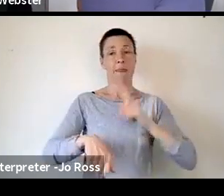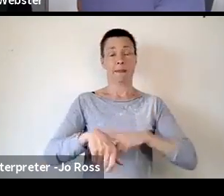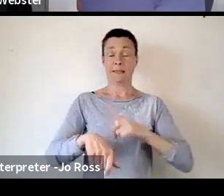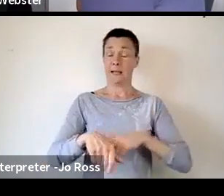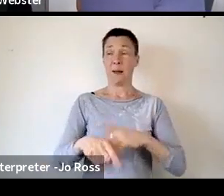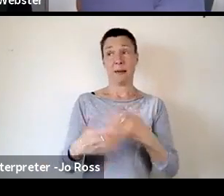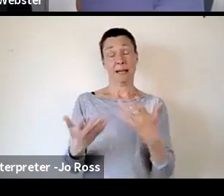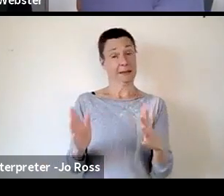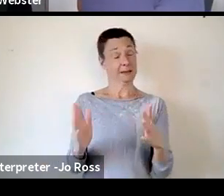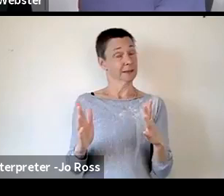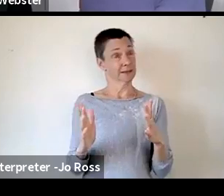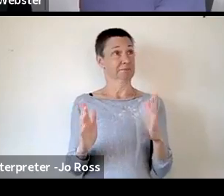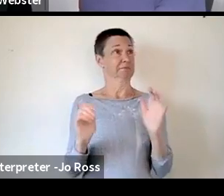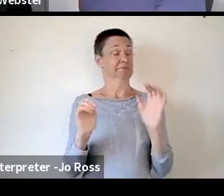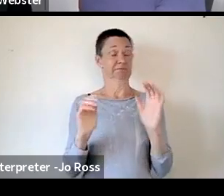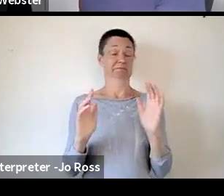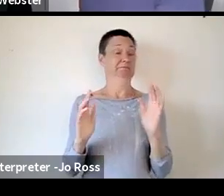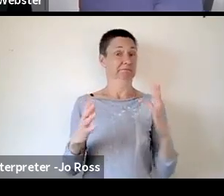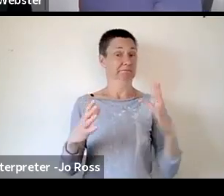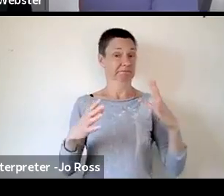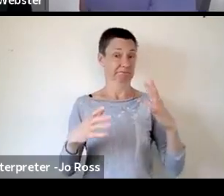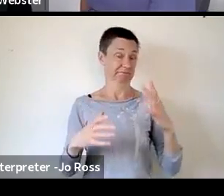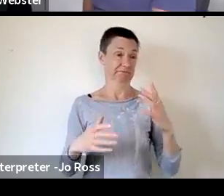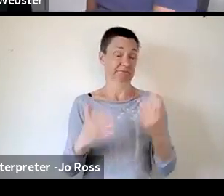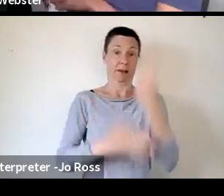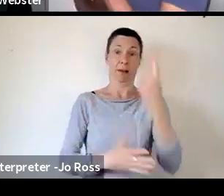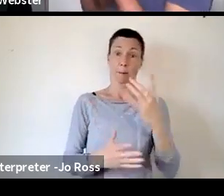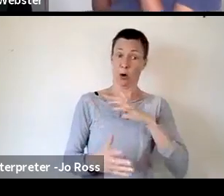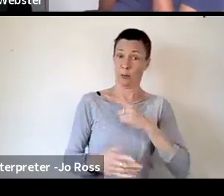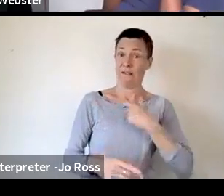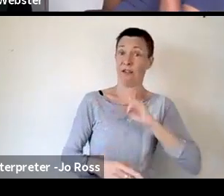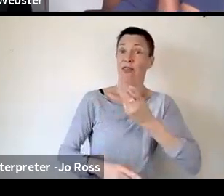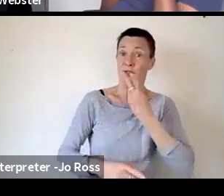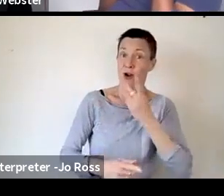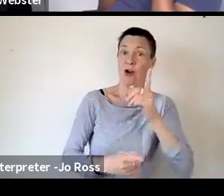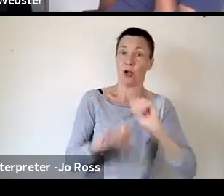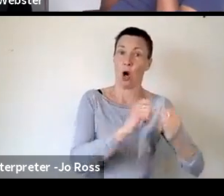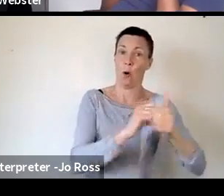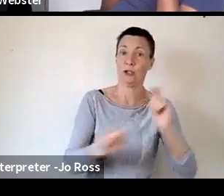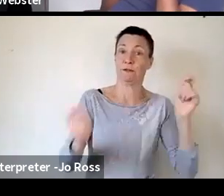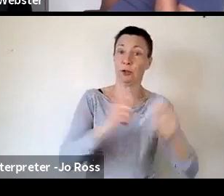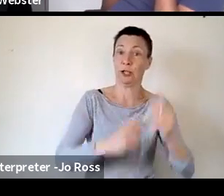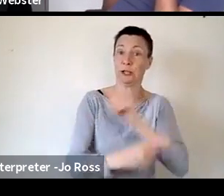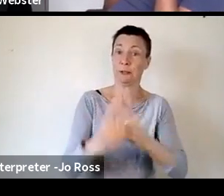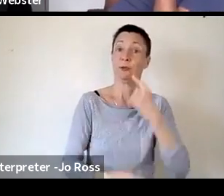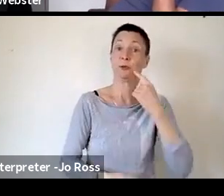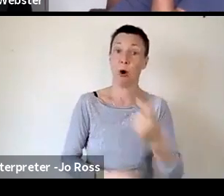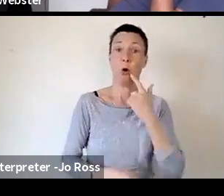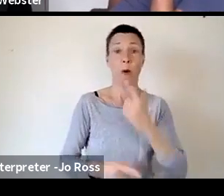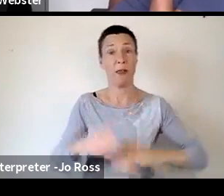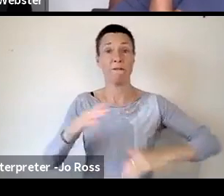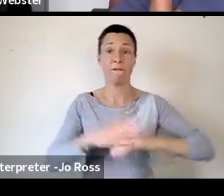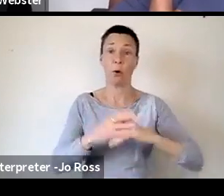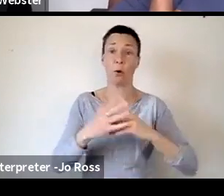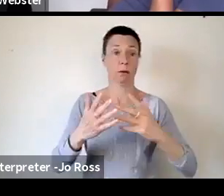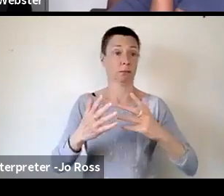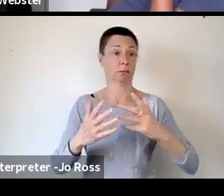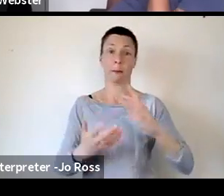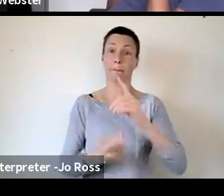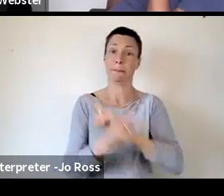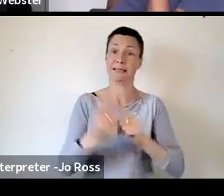because we do have our third Coalition for Change meeting tomorrow afternoon, where the entire topic is